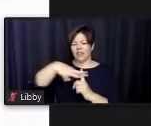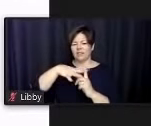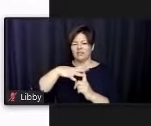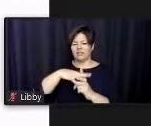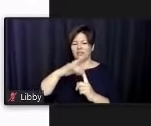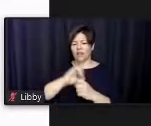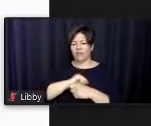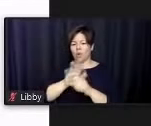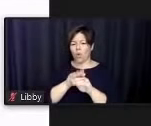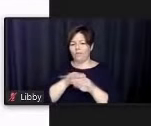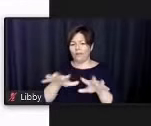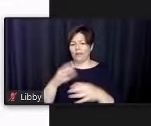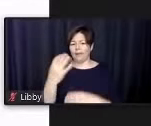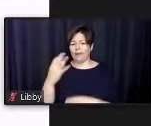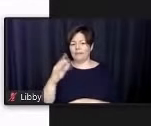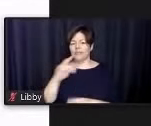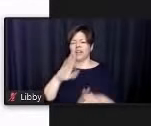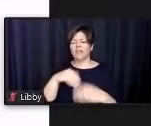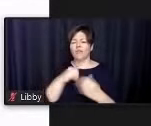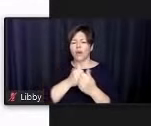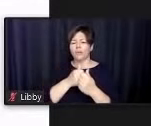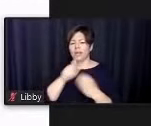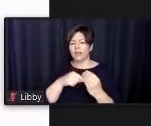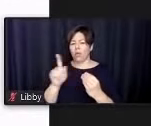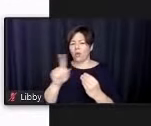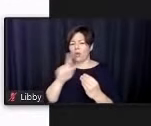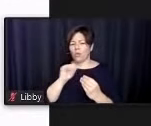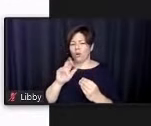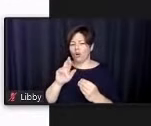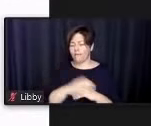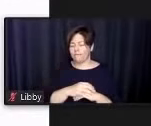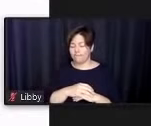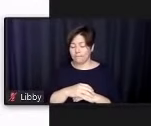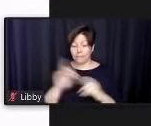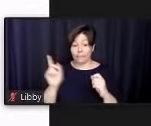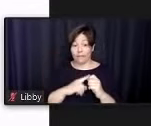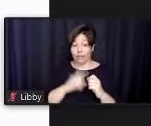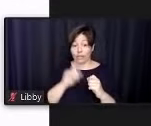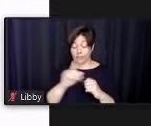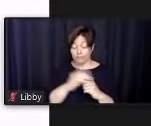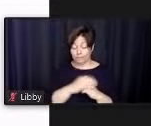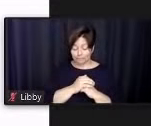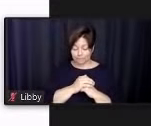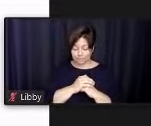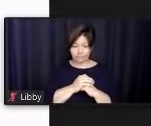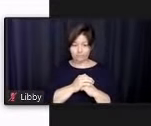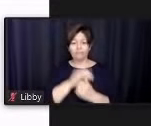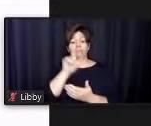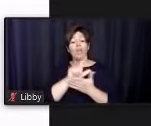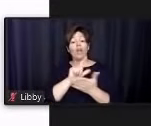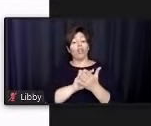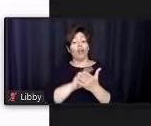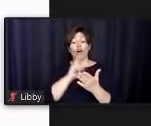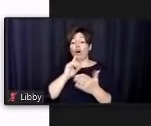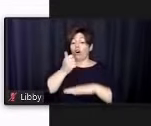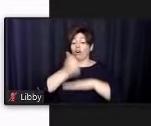so kind of give you some update about where we are. So first, the law stands as it